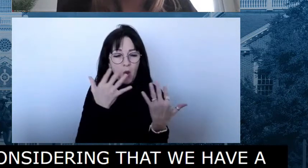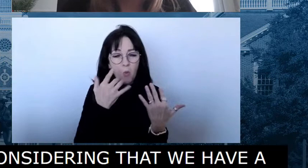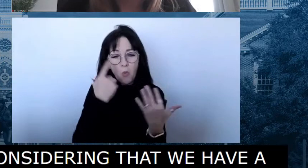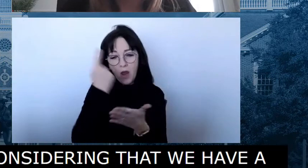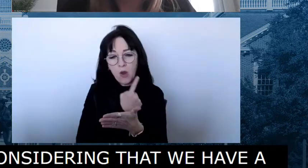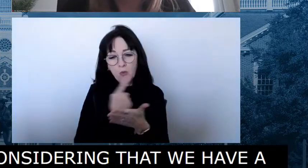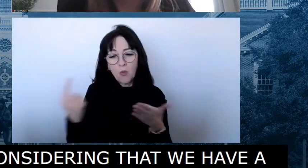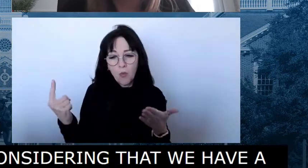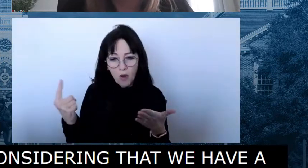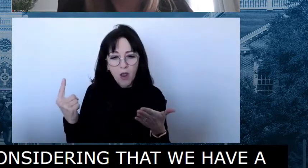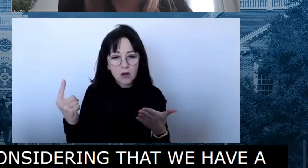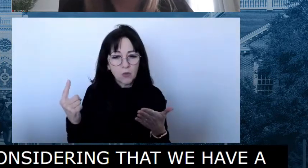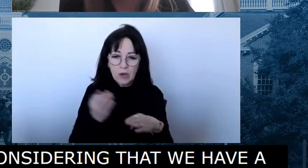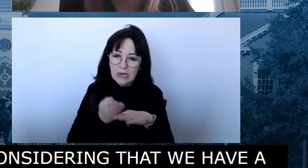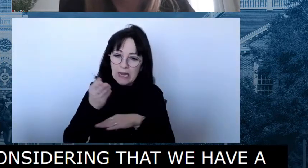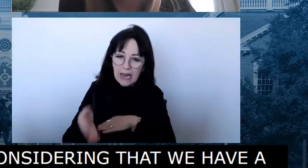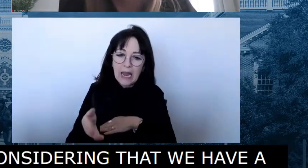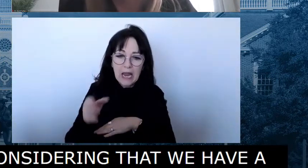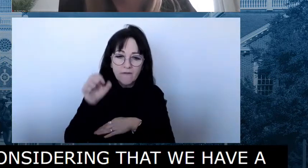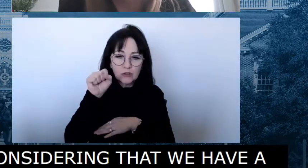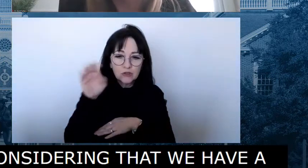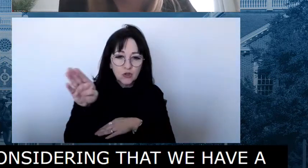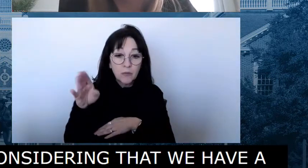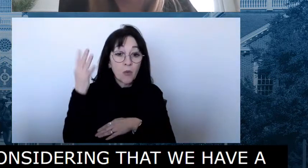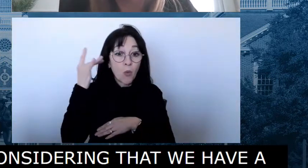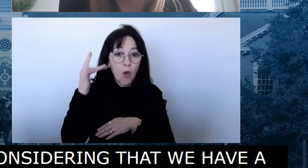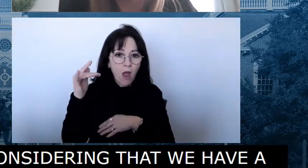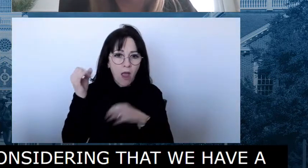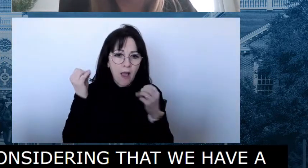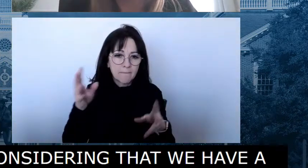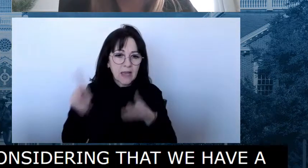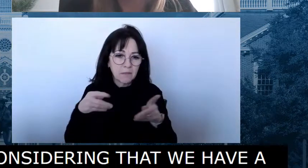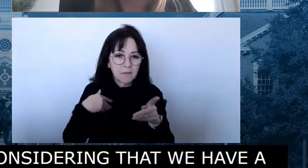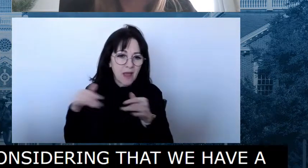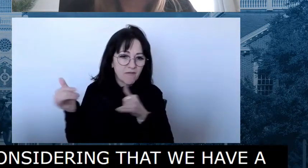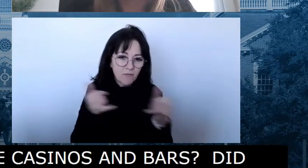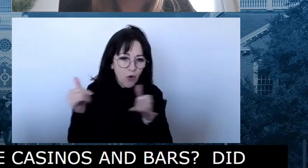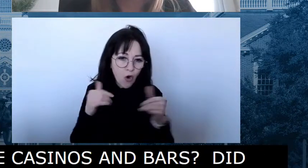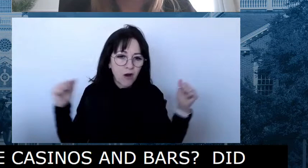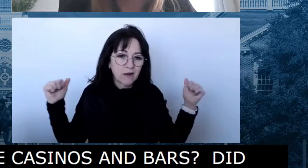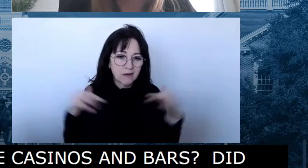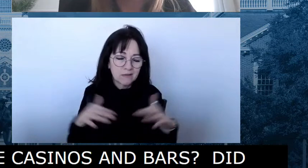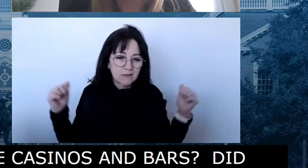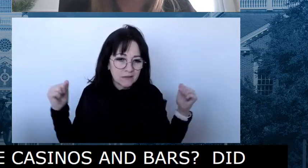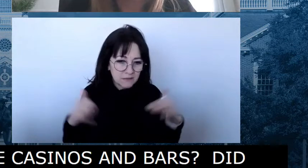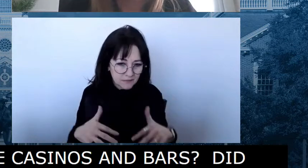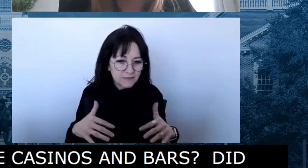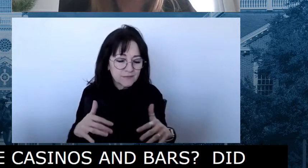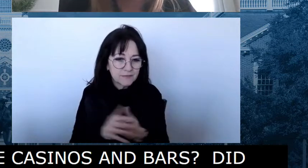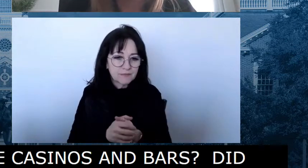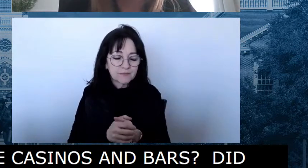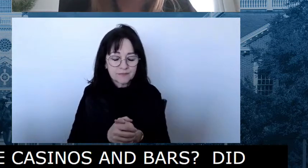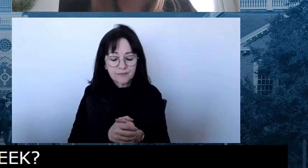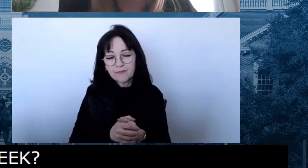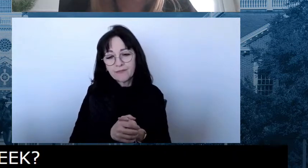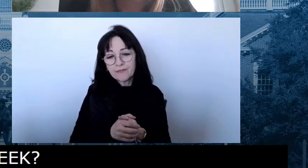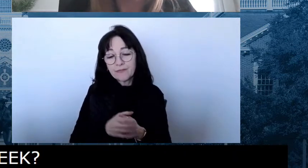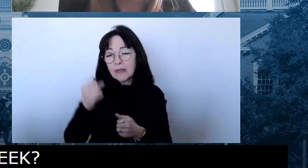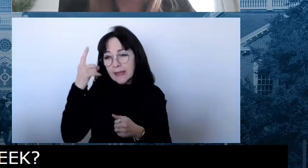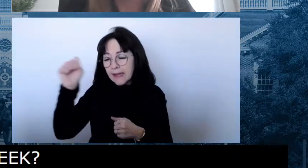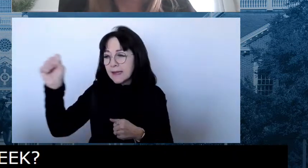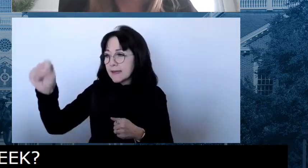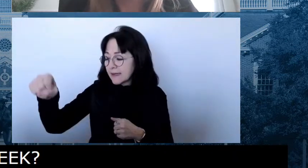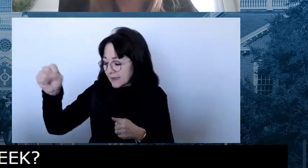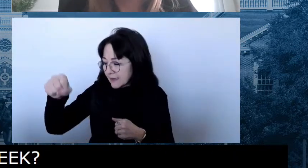the weekend and decided to, we had in my head, we had thought about